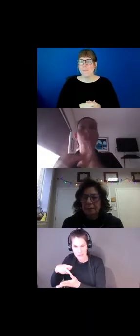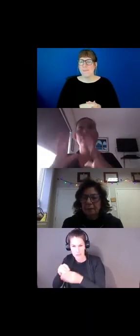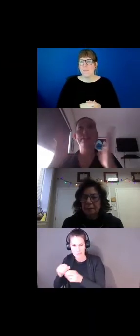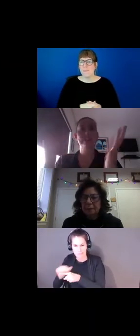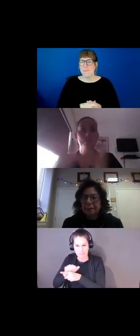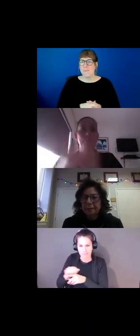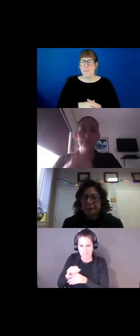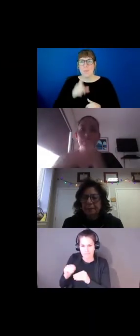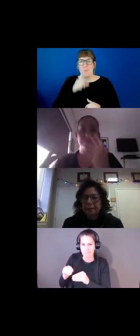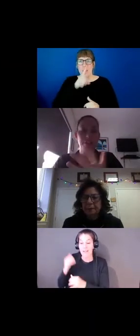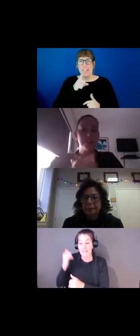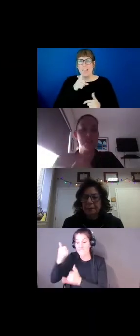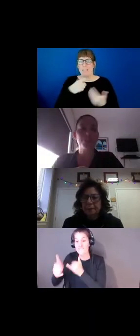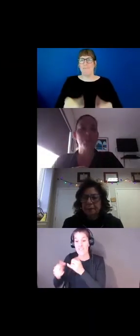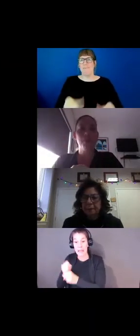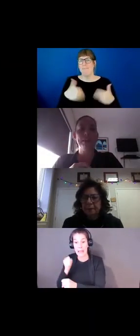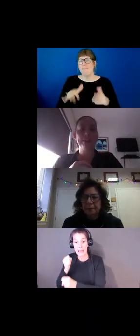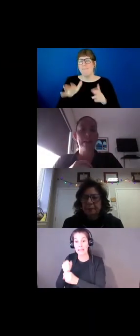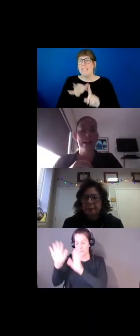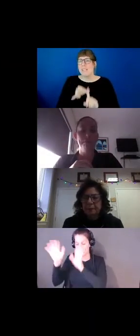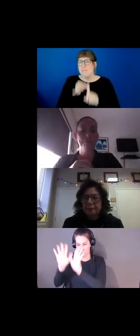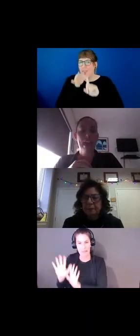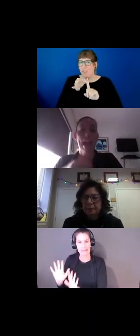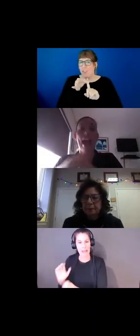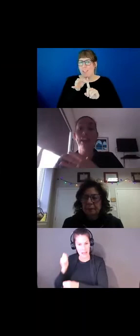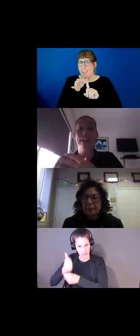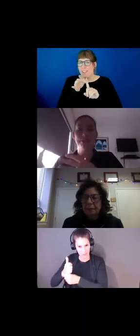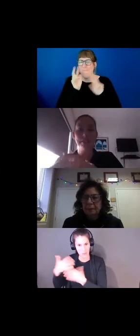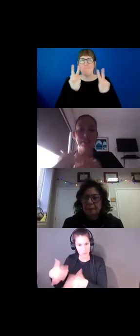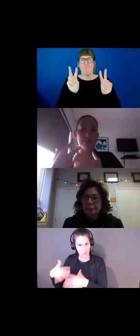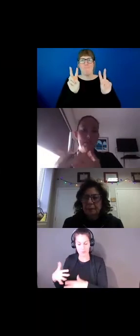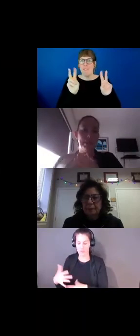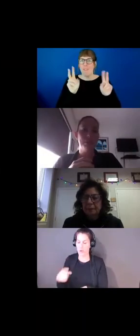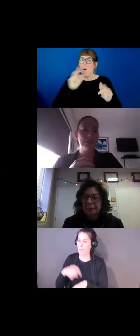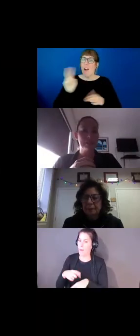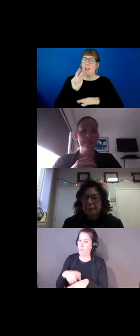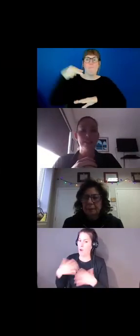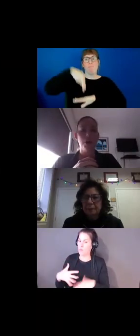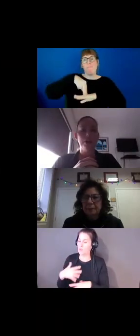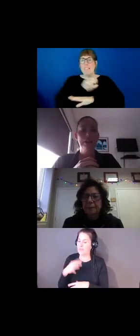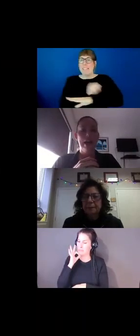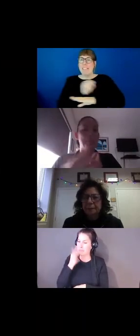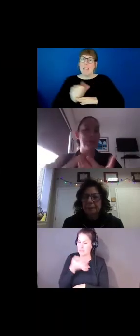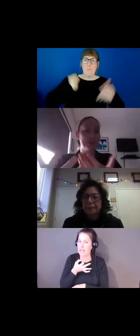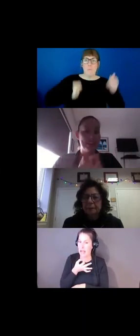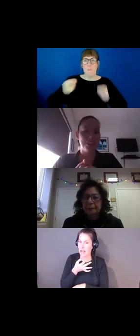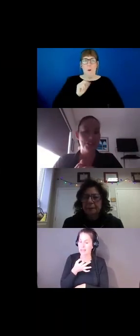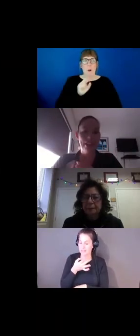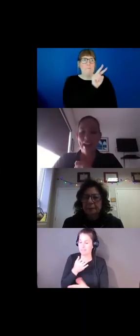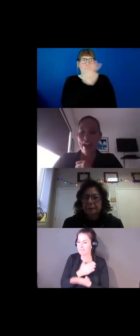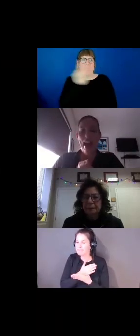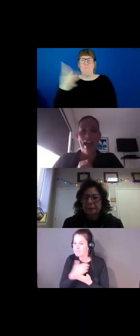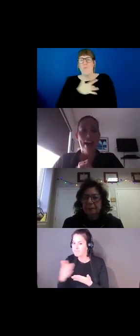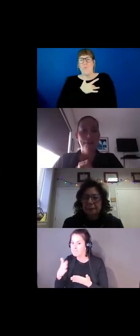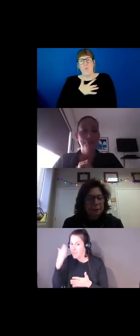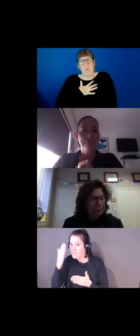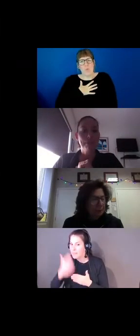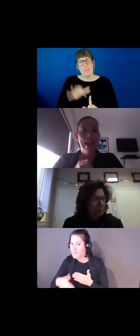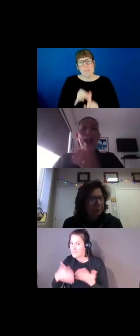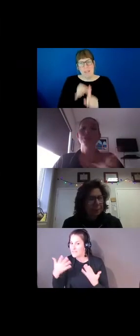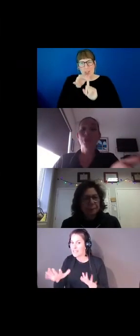for all intents and purposes, a very special moment at the end of the season, being able to see them all up on stage.